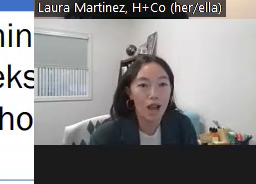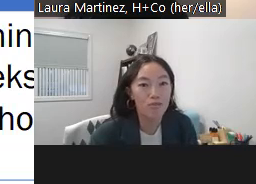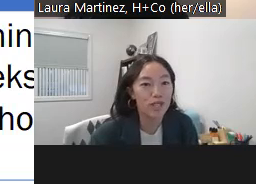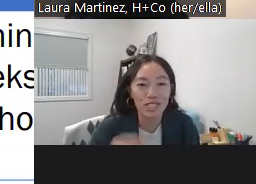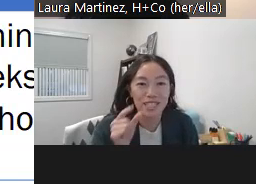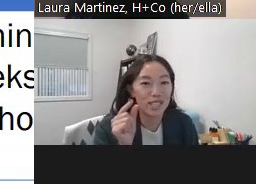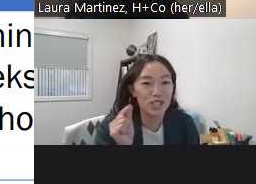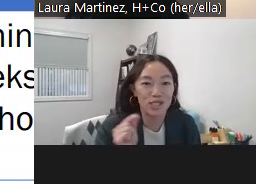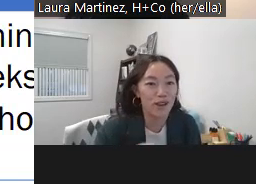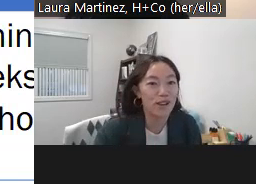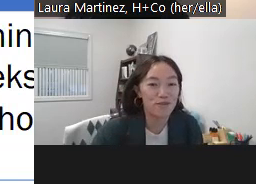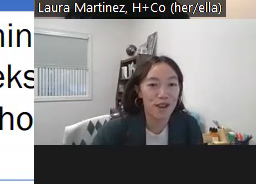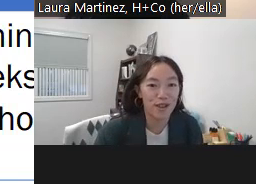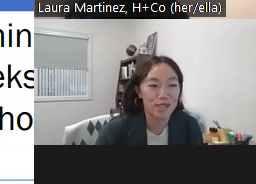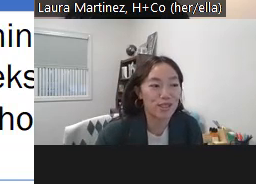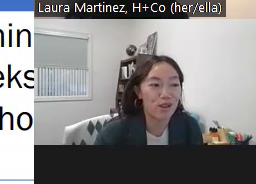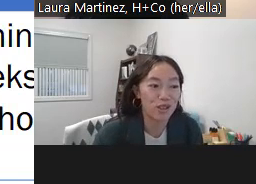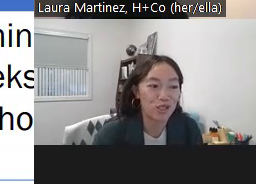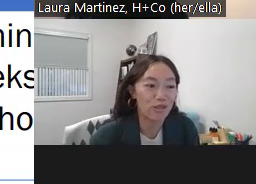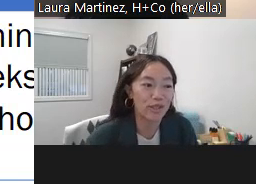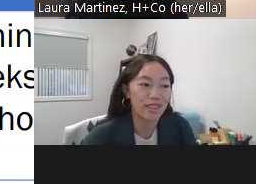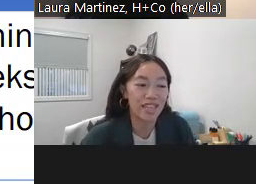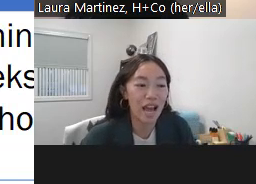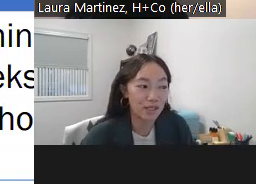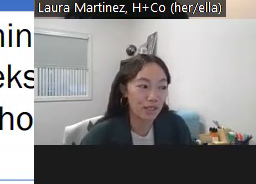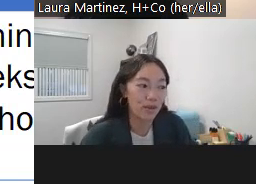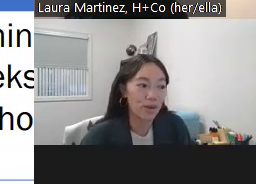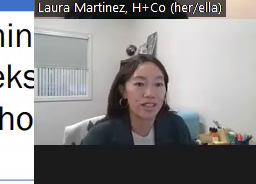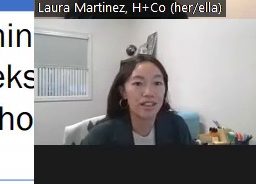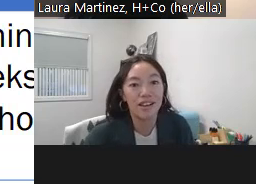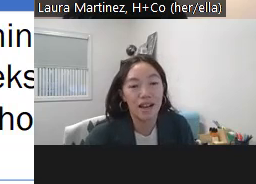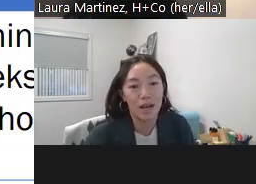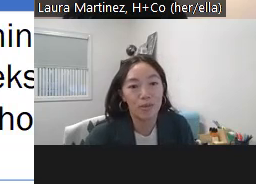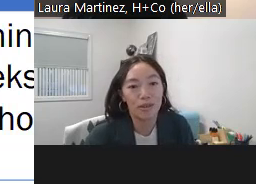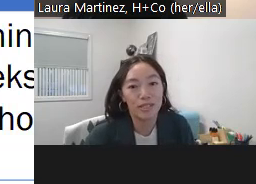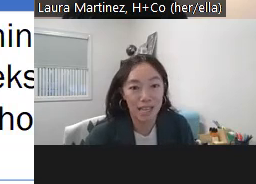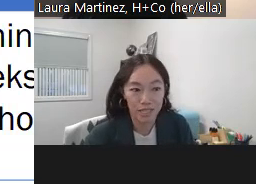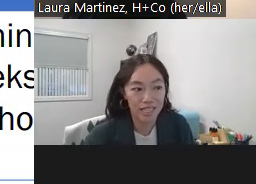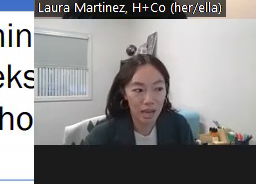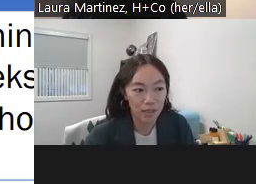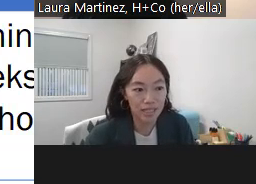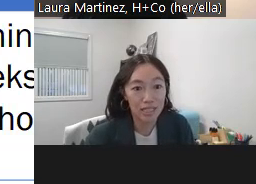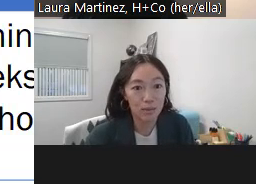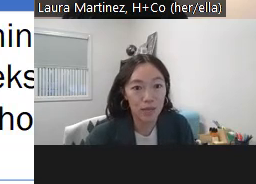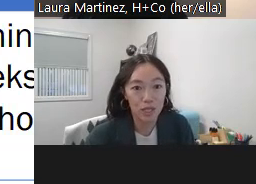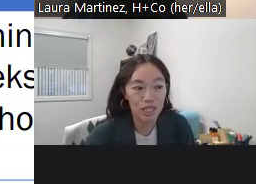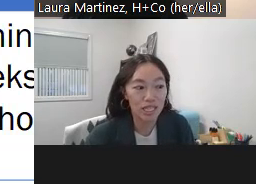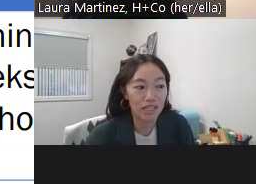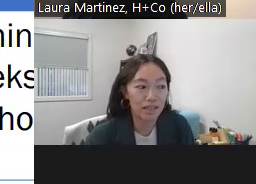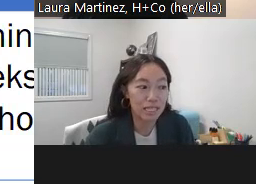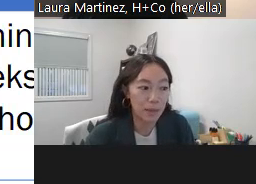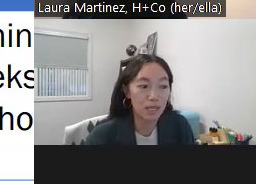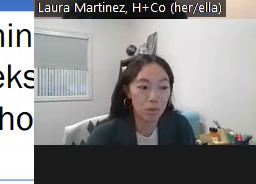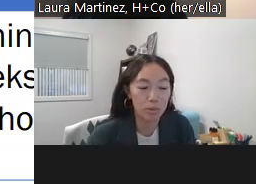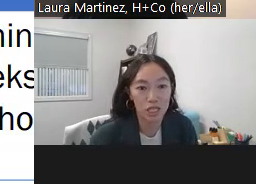this. We are just inches away from finalizing this contract with the Housing Authority with San Joaquin County. And so we